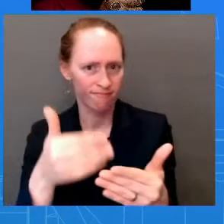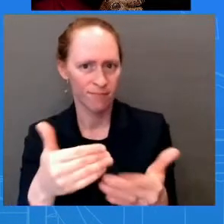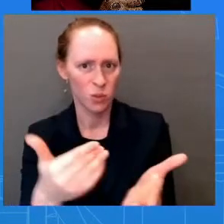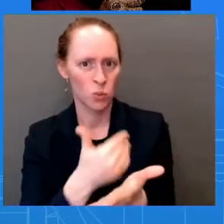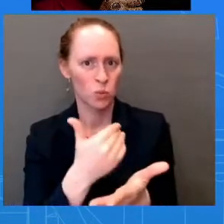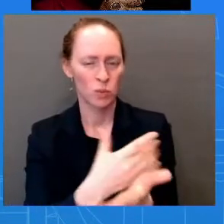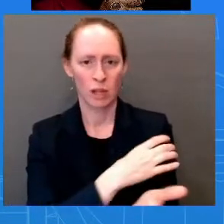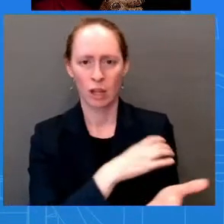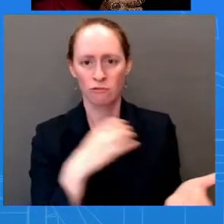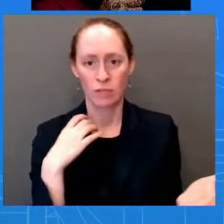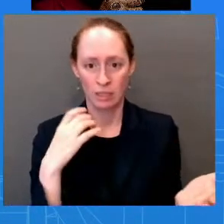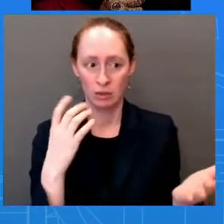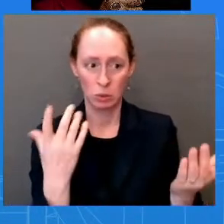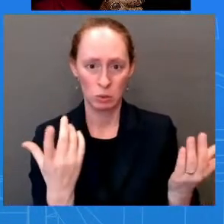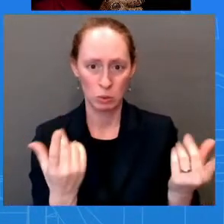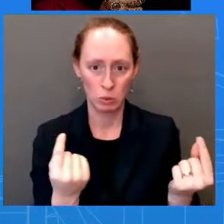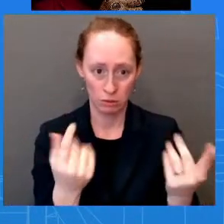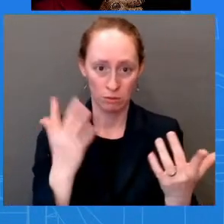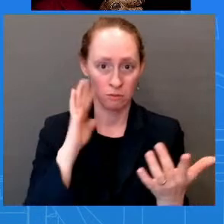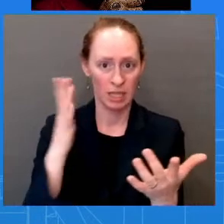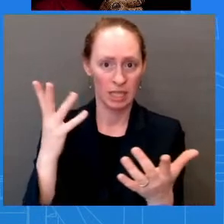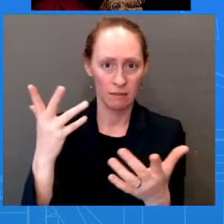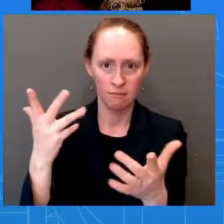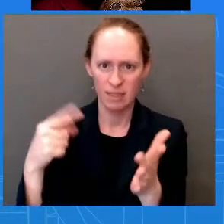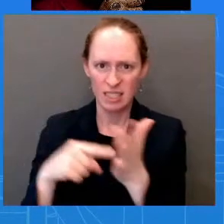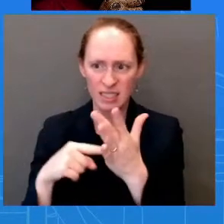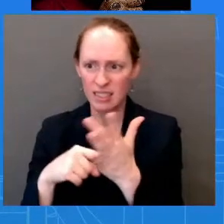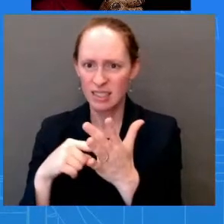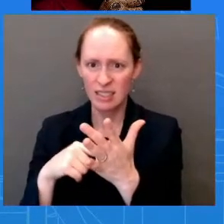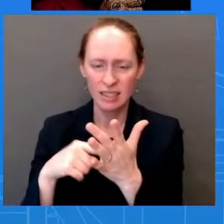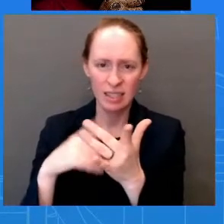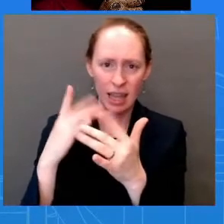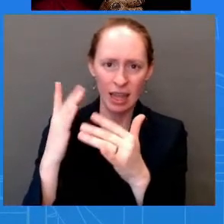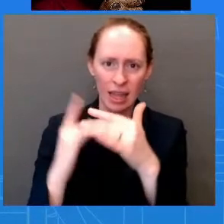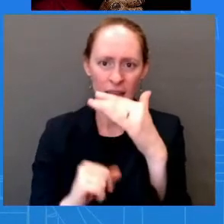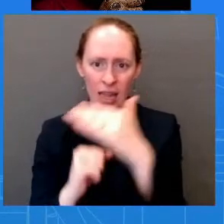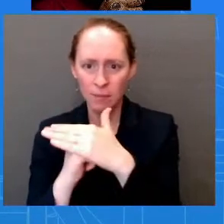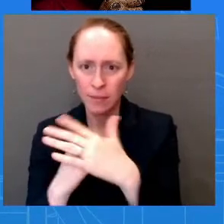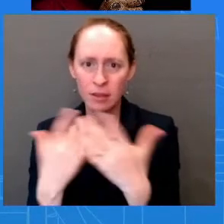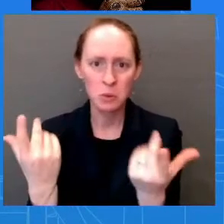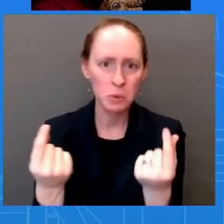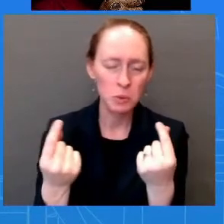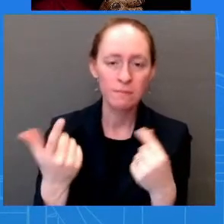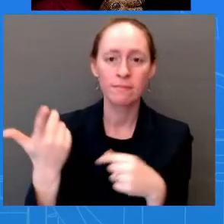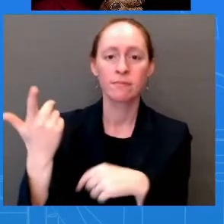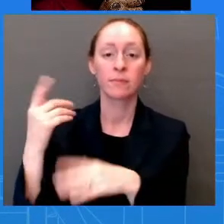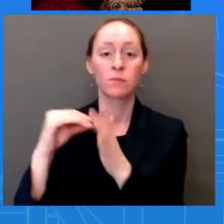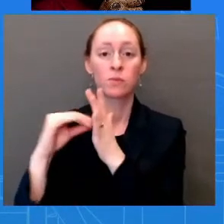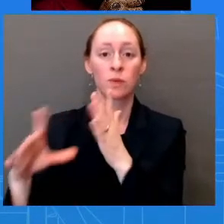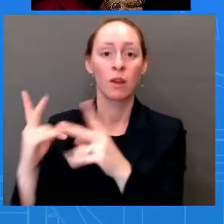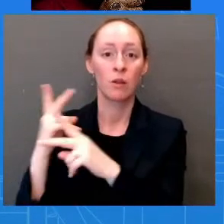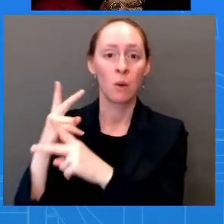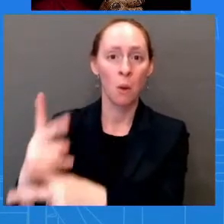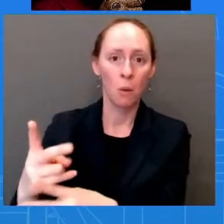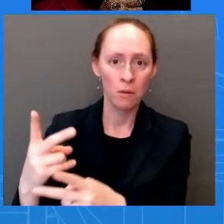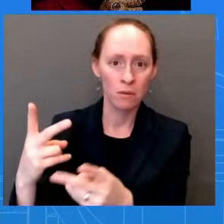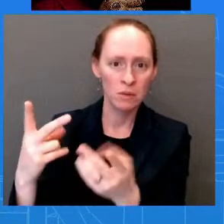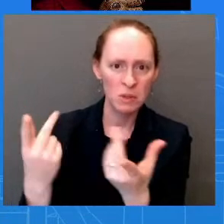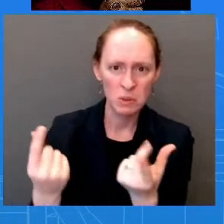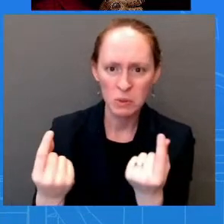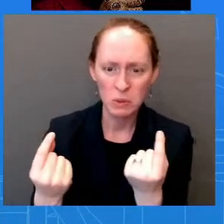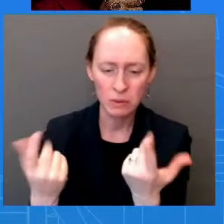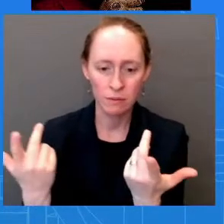there sort of an estimate for when the legal challenges will sort of start wrapping up? The president said back in October that he